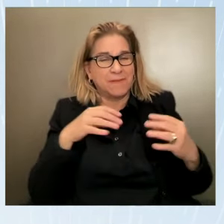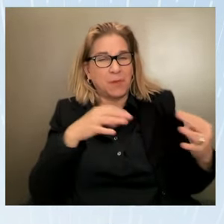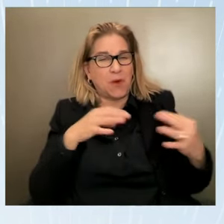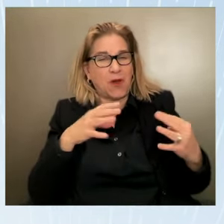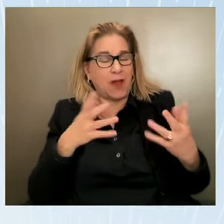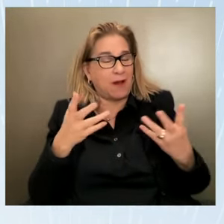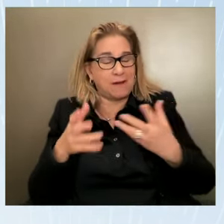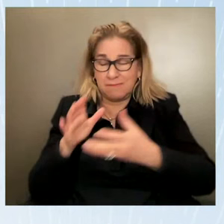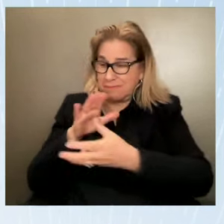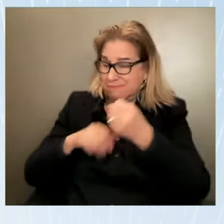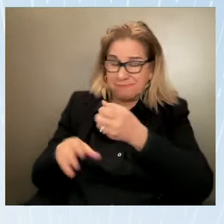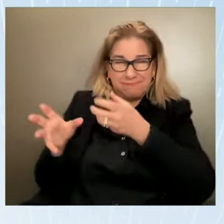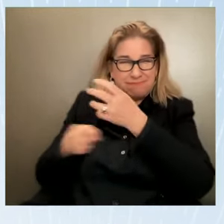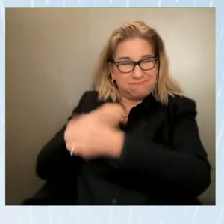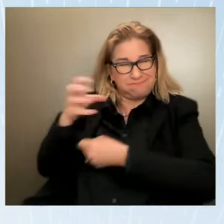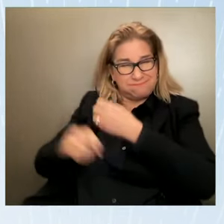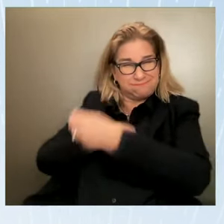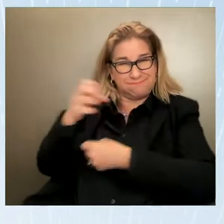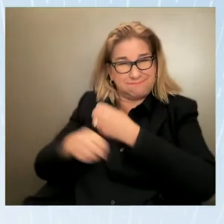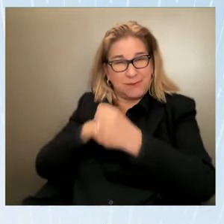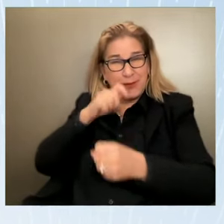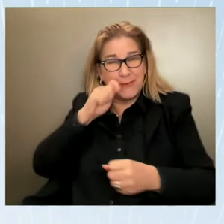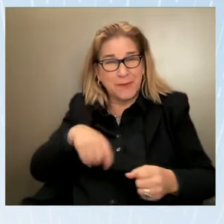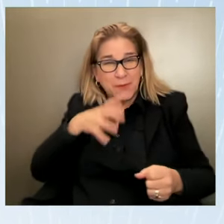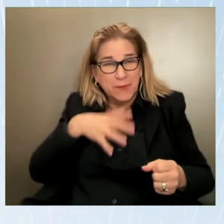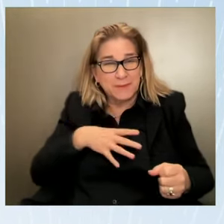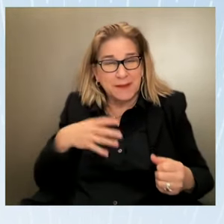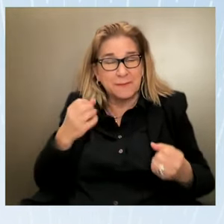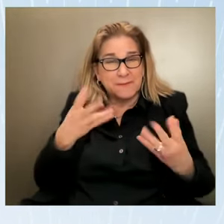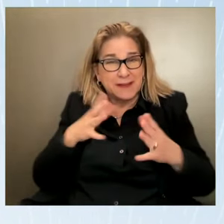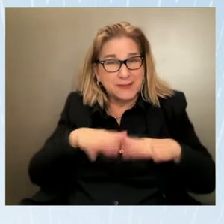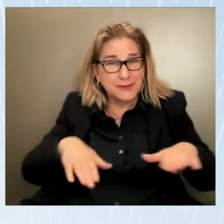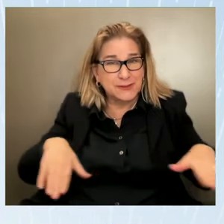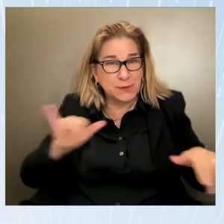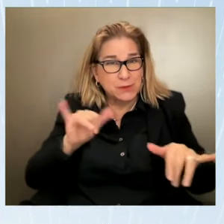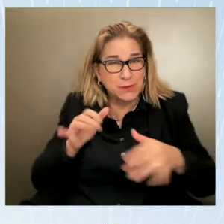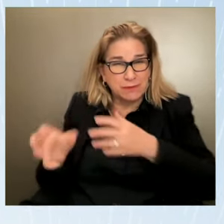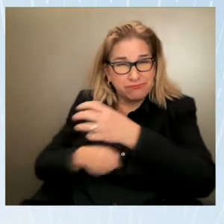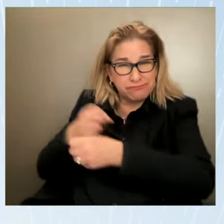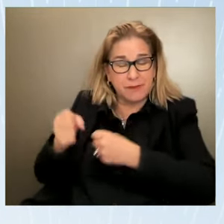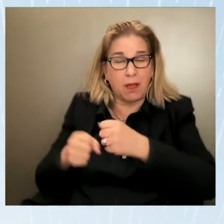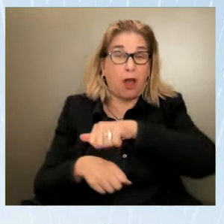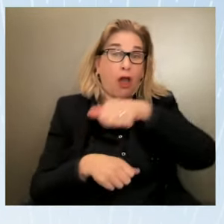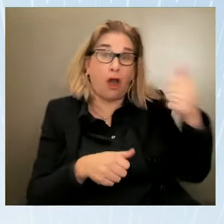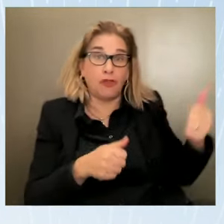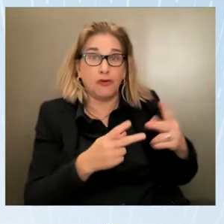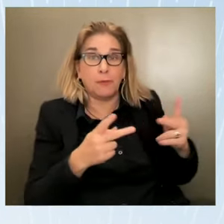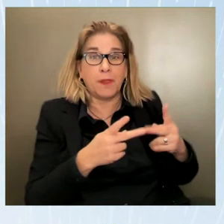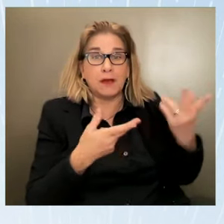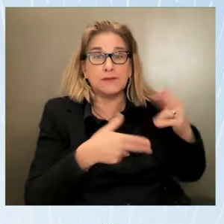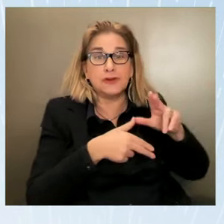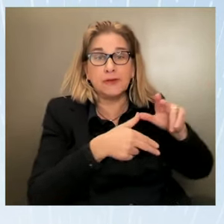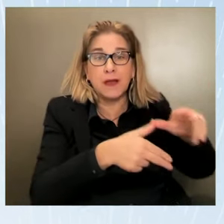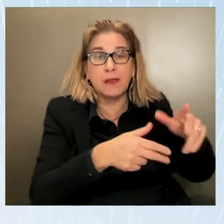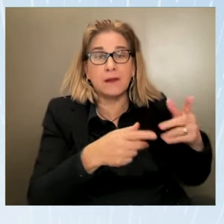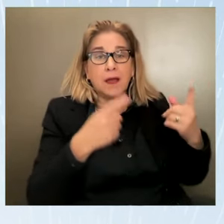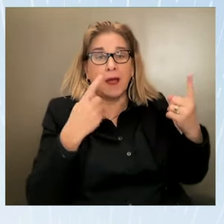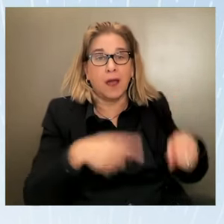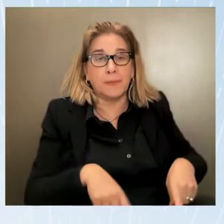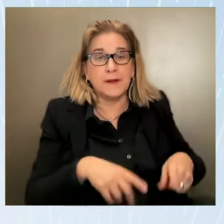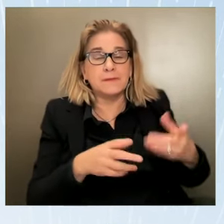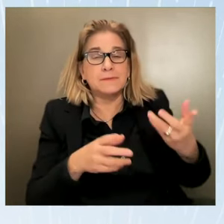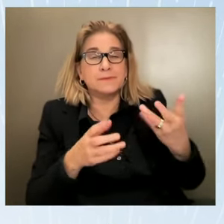women and children, is yet another horrific outcome of Russia's illegal war. At the UN, we will continue to